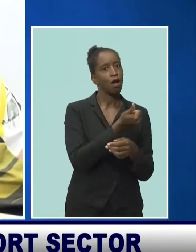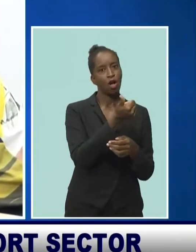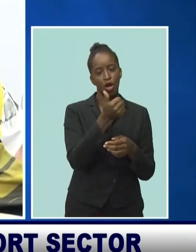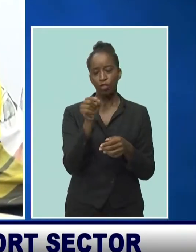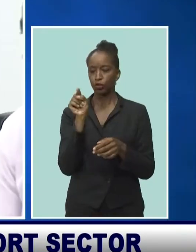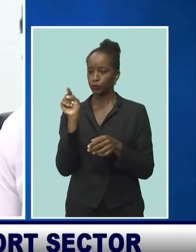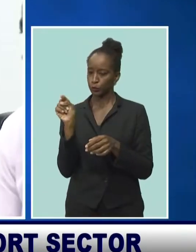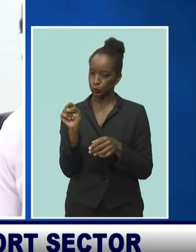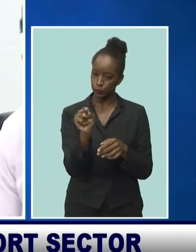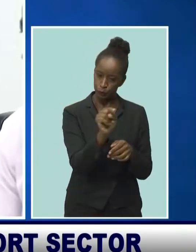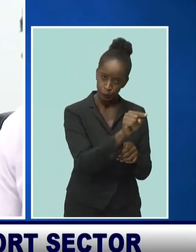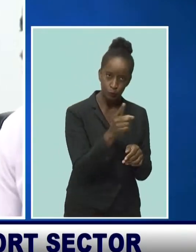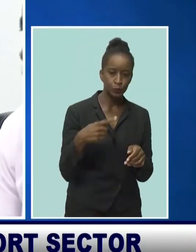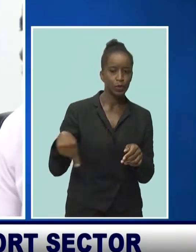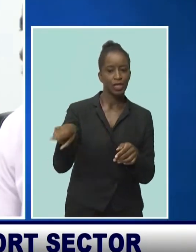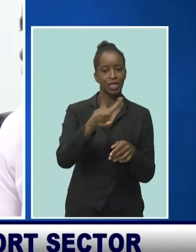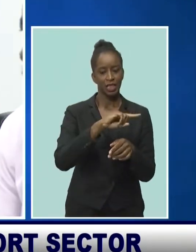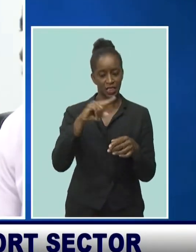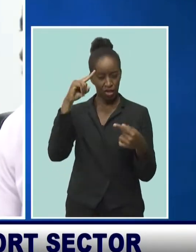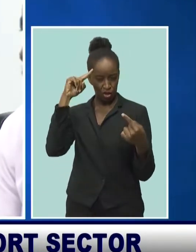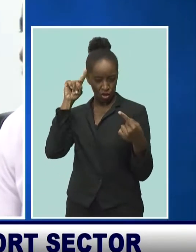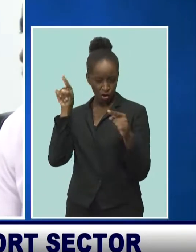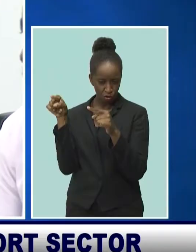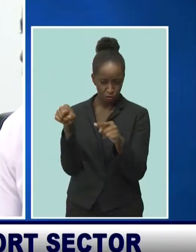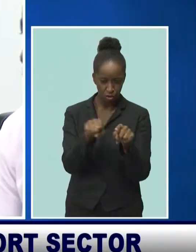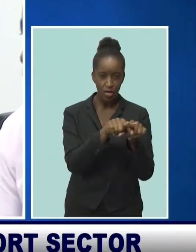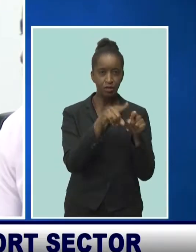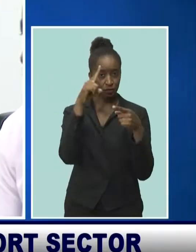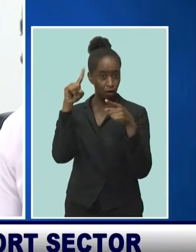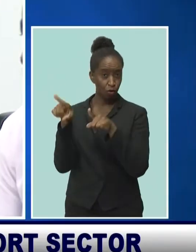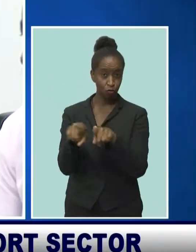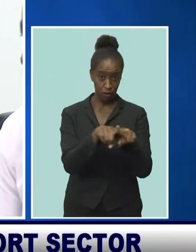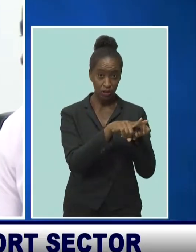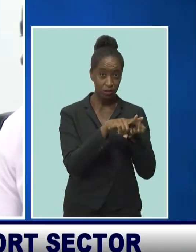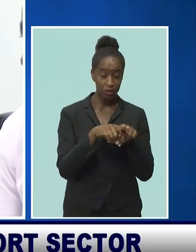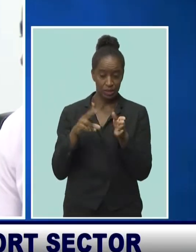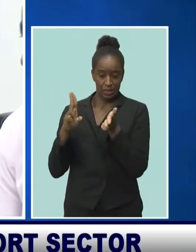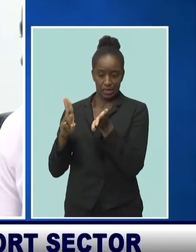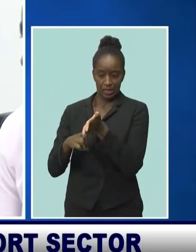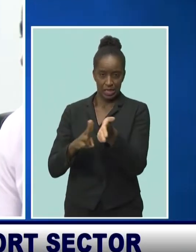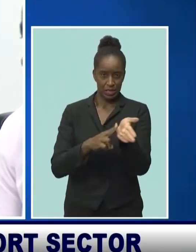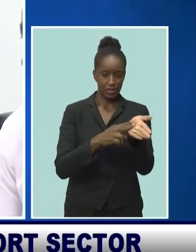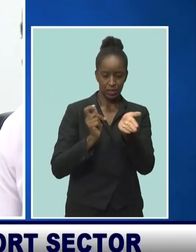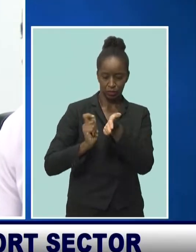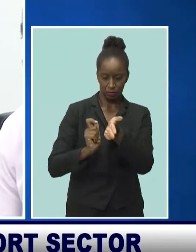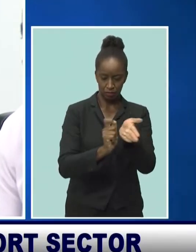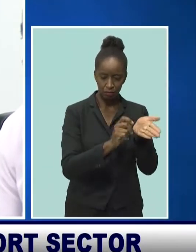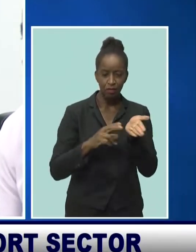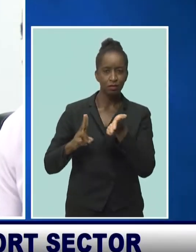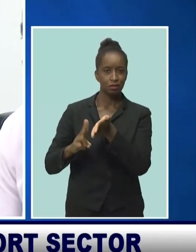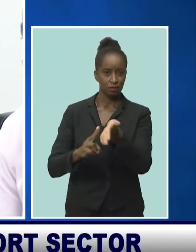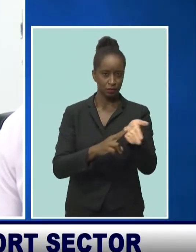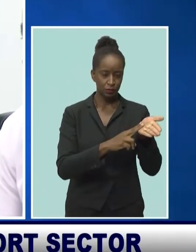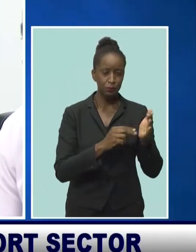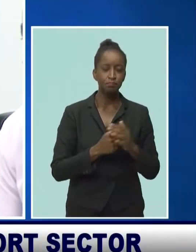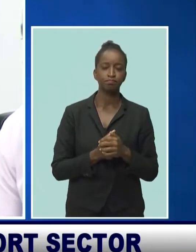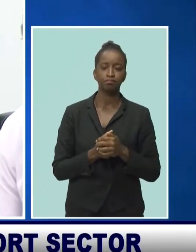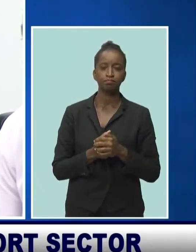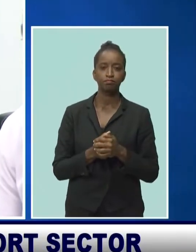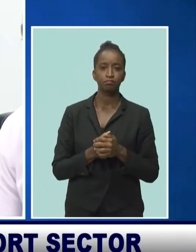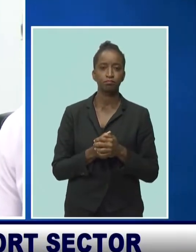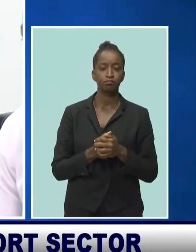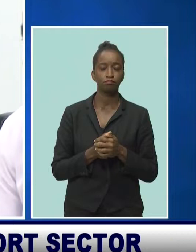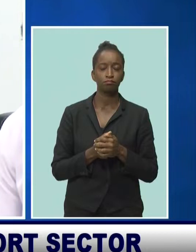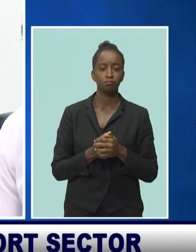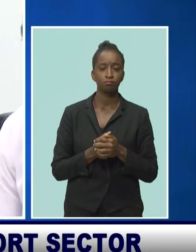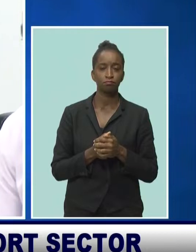I must commend you for your efforts and your willingness to partner with the government of Barbados